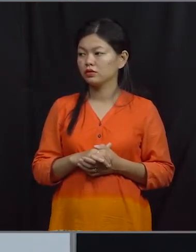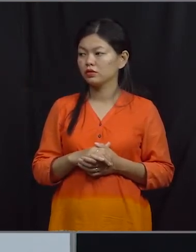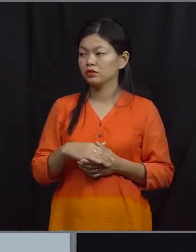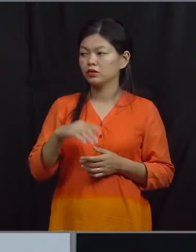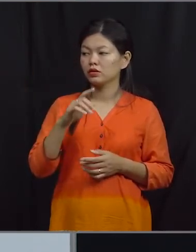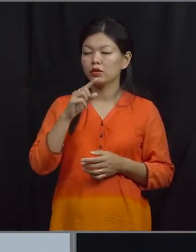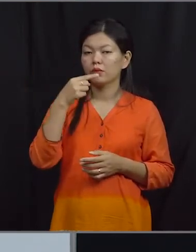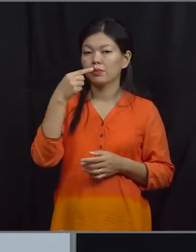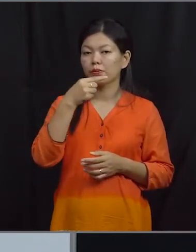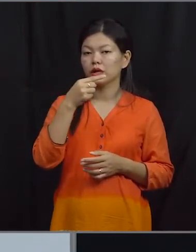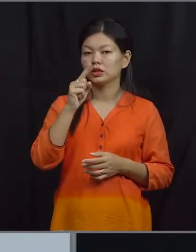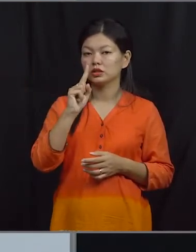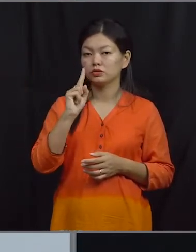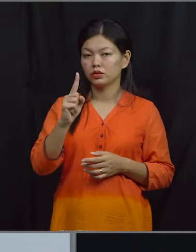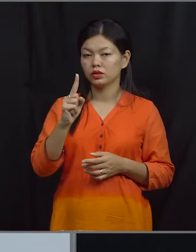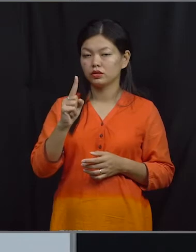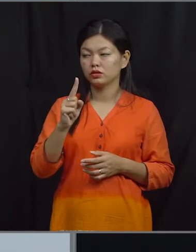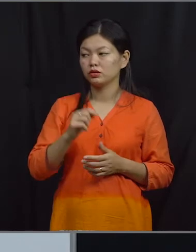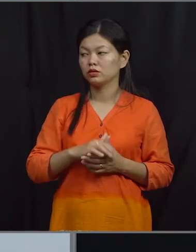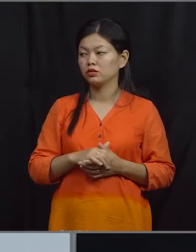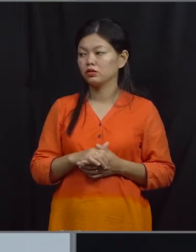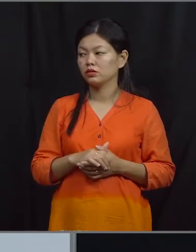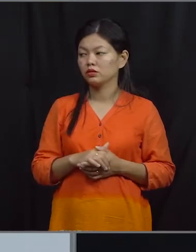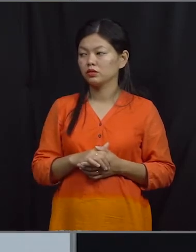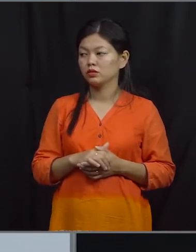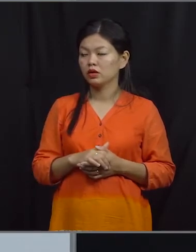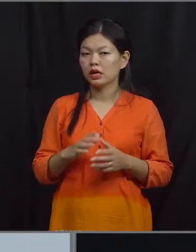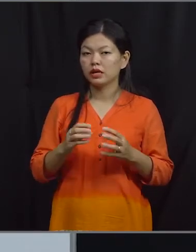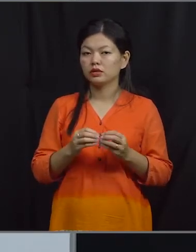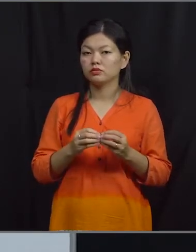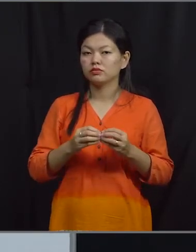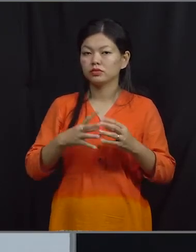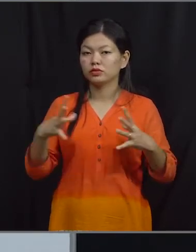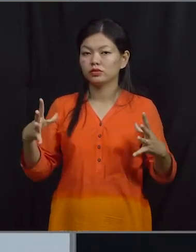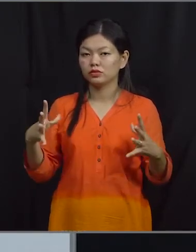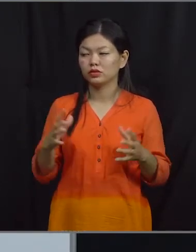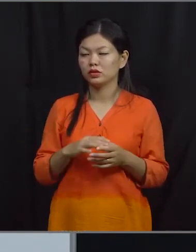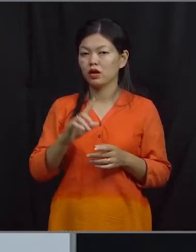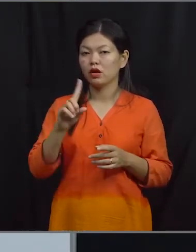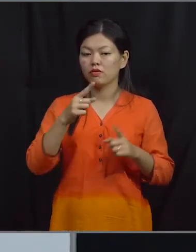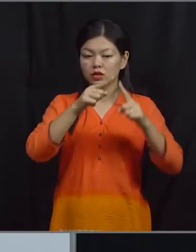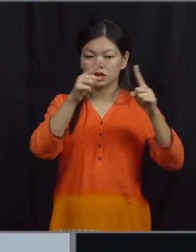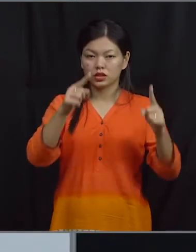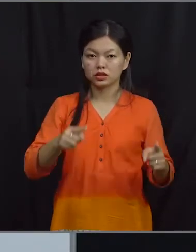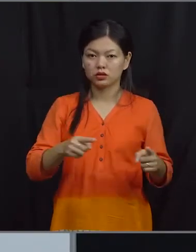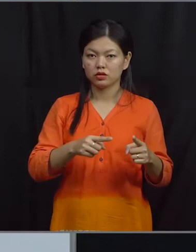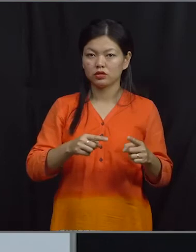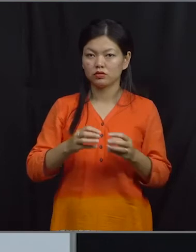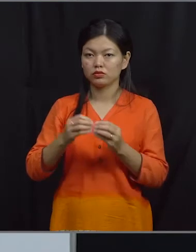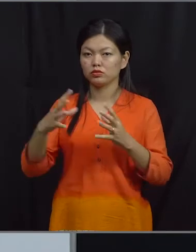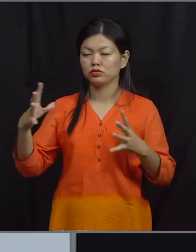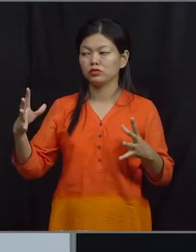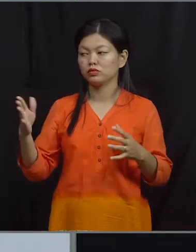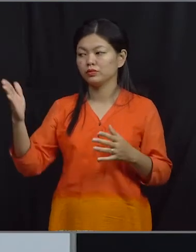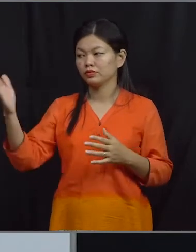of minus 1. I am expanding through the first column. If you wish to expand through second column or